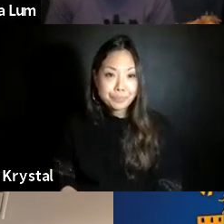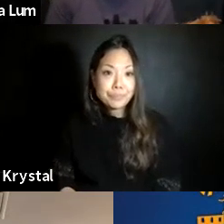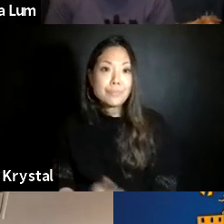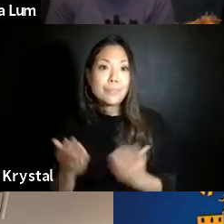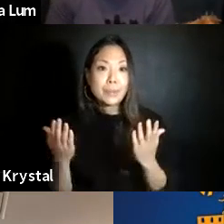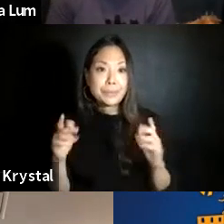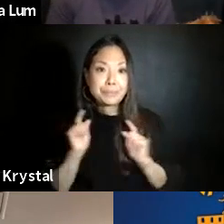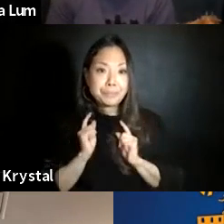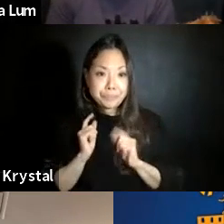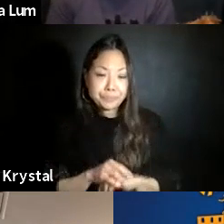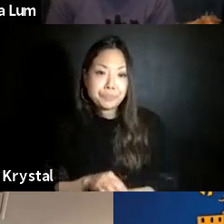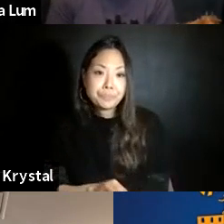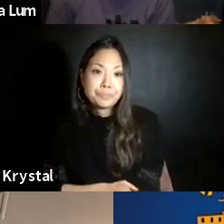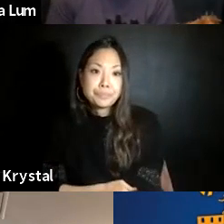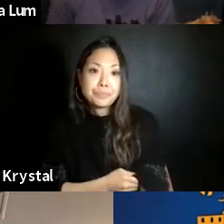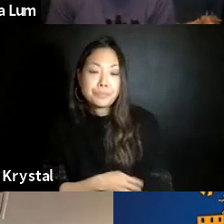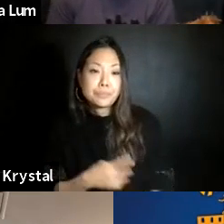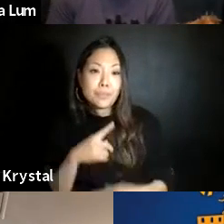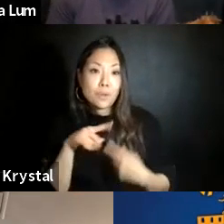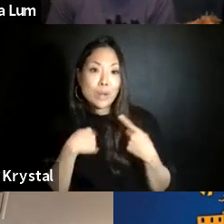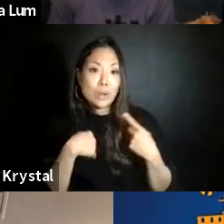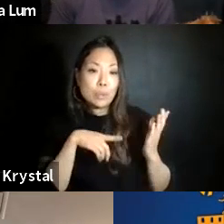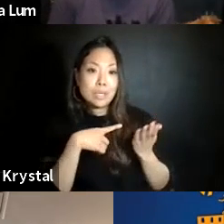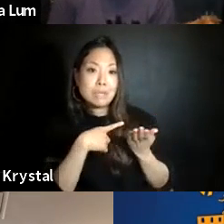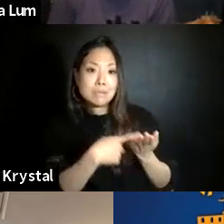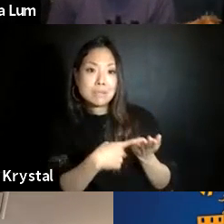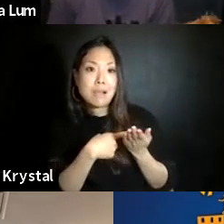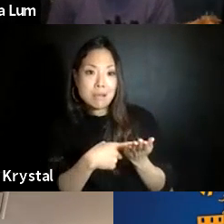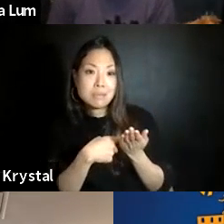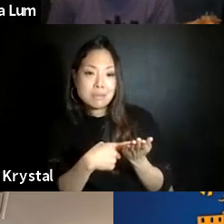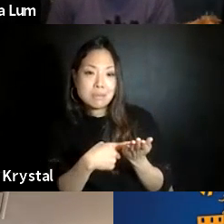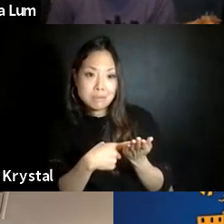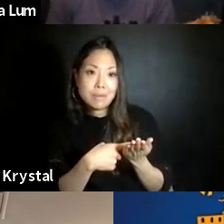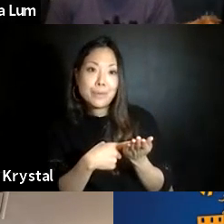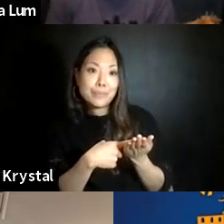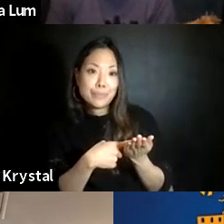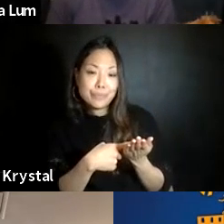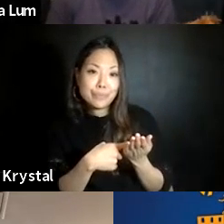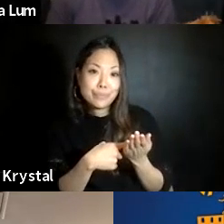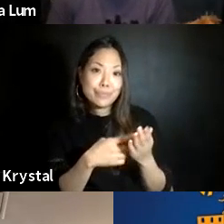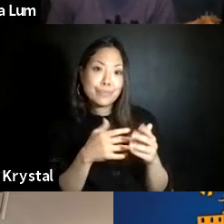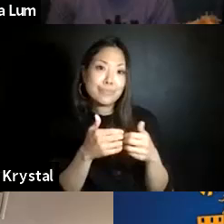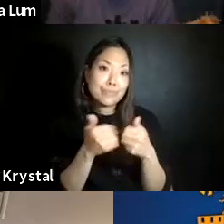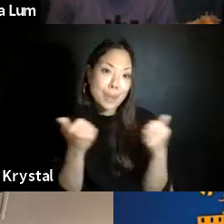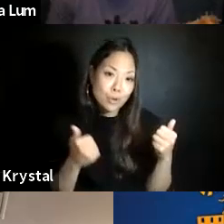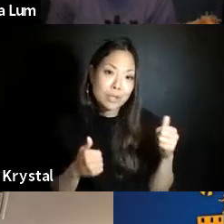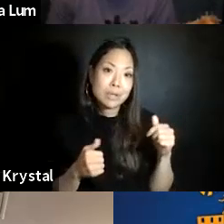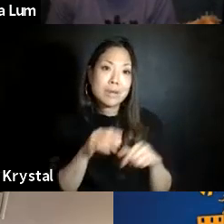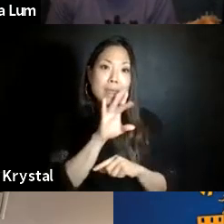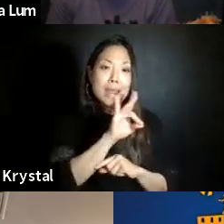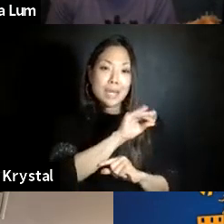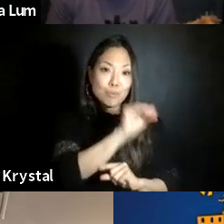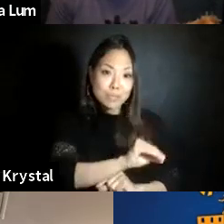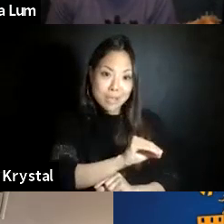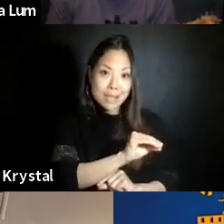When we discussed the separation of whatever, 80% into the tiers,